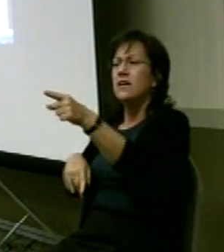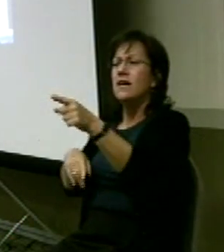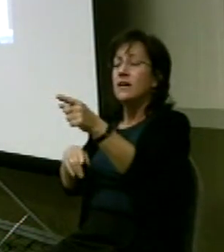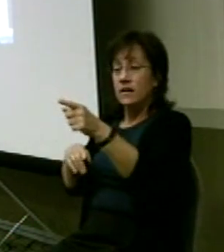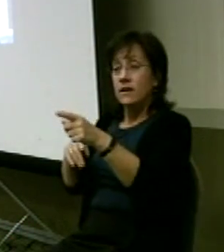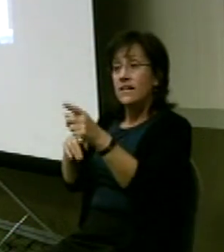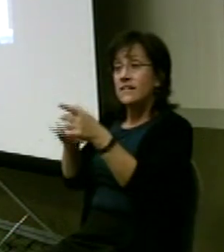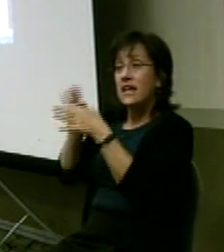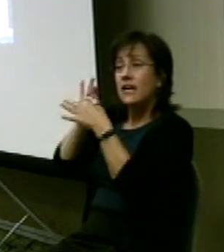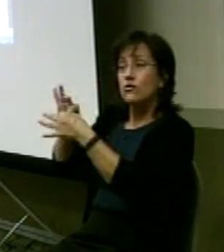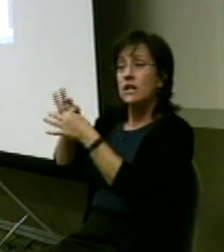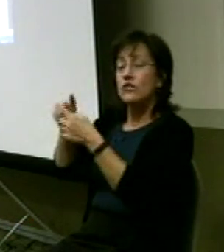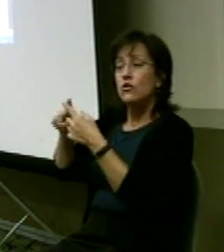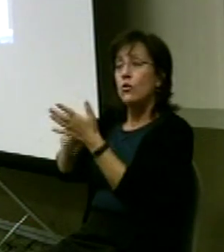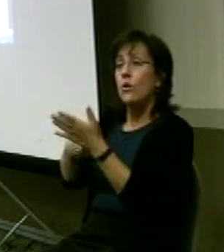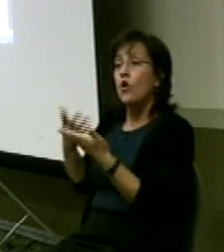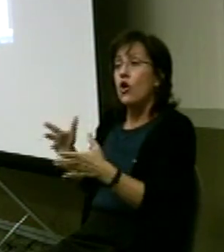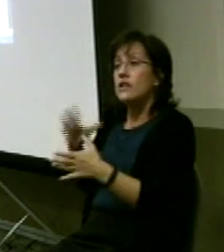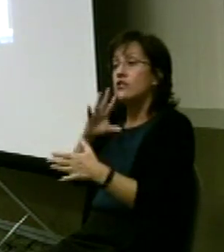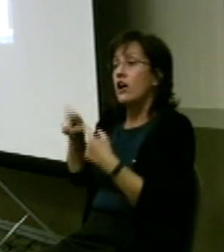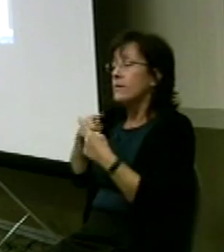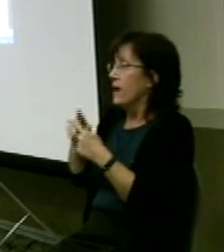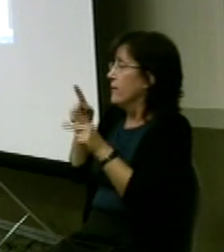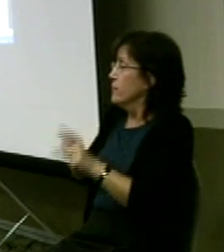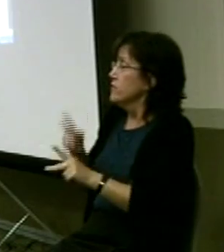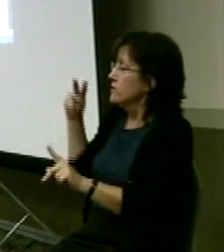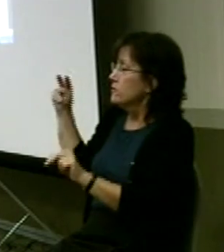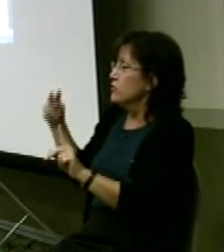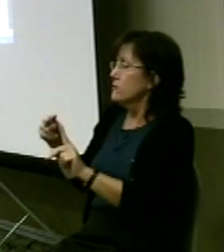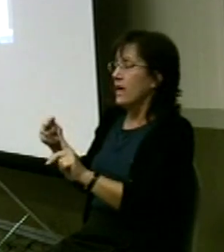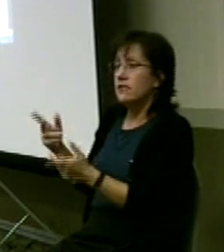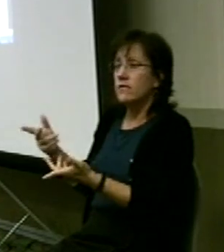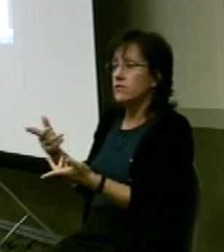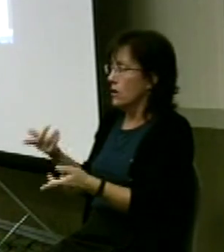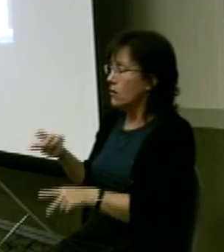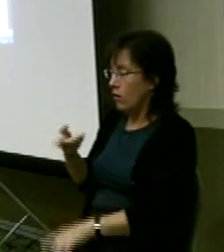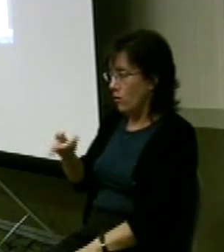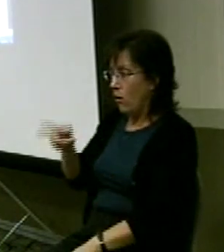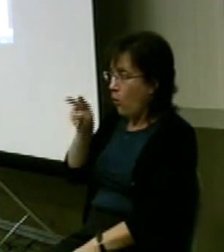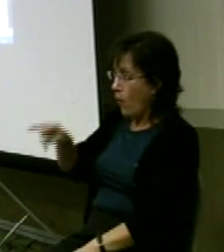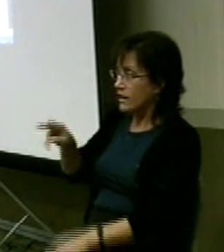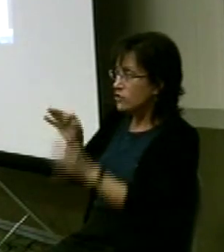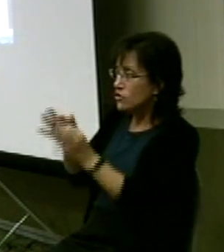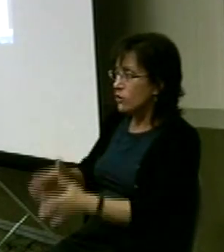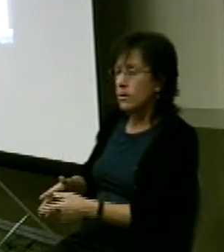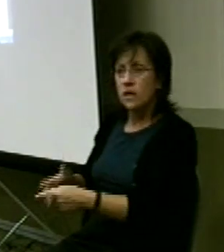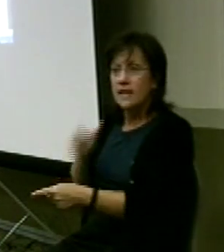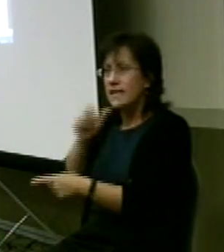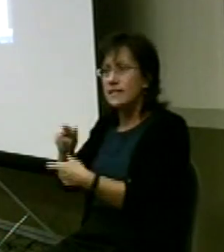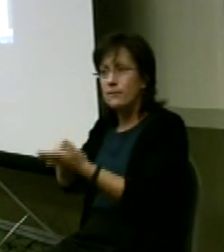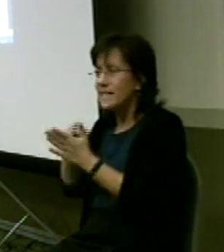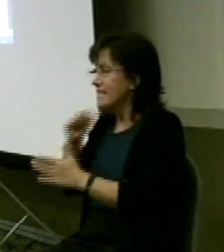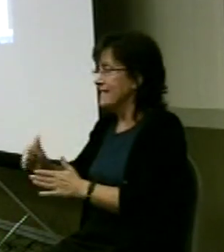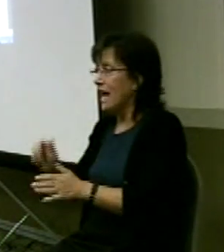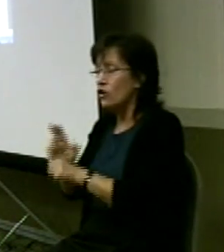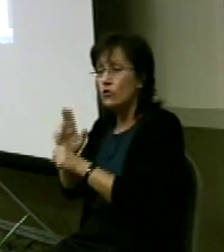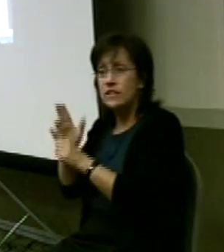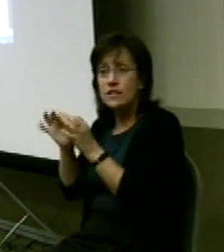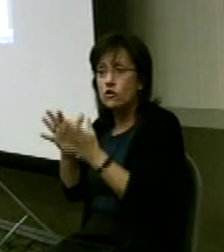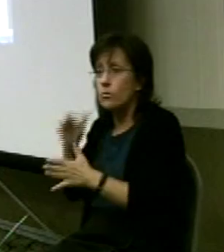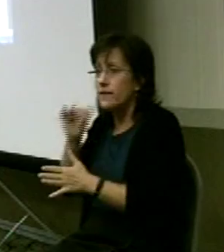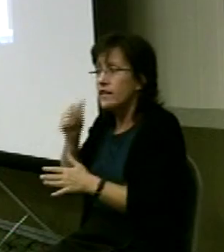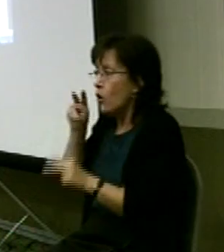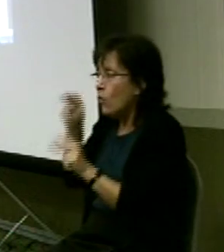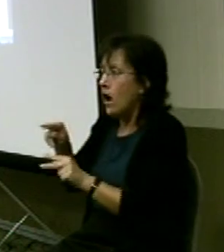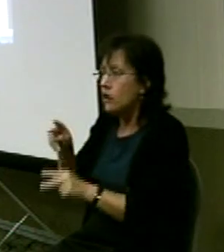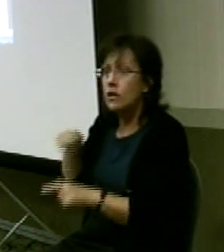Doesn't that go back to what we were already talking about? It's the person's perspective, because you're saying, watching an interpreter. Well, that doesn't mean he's not using the interpreter if